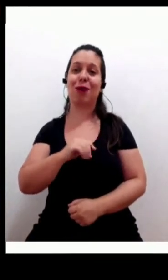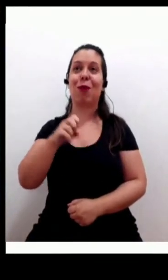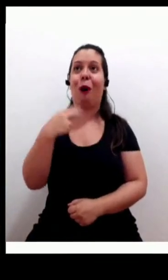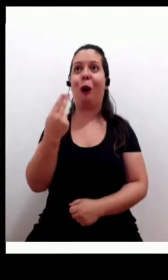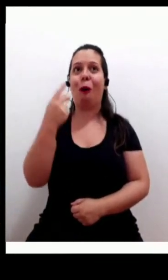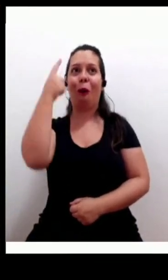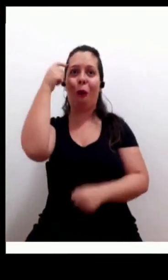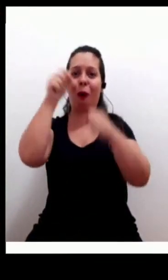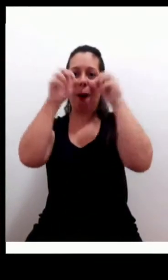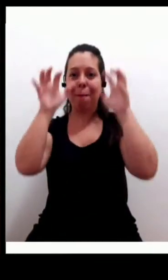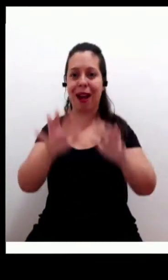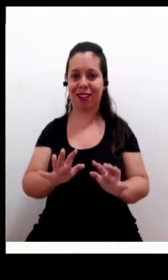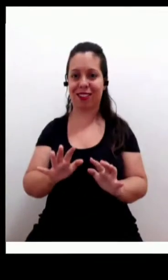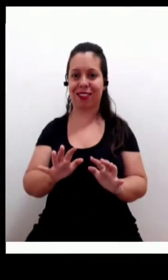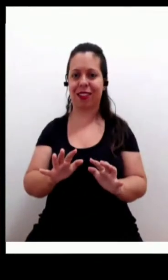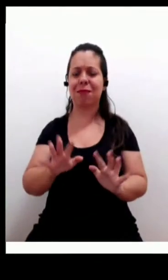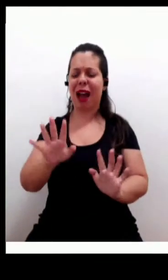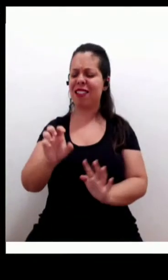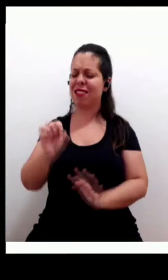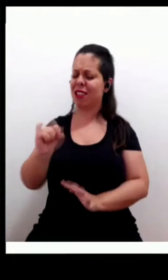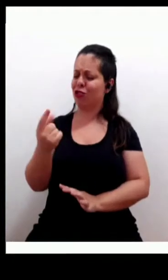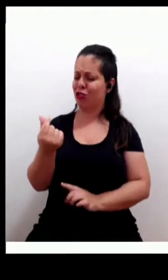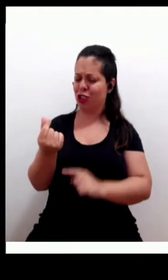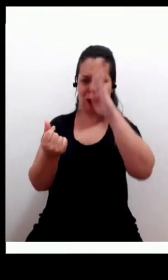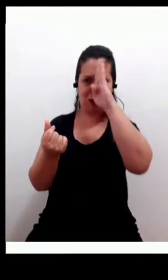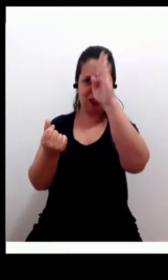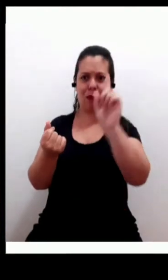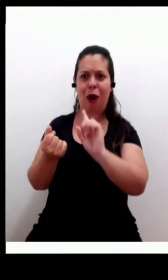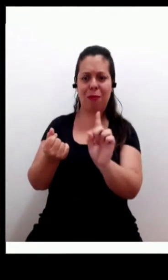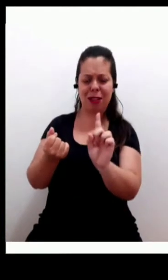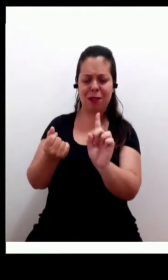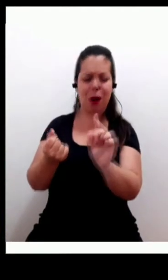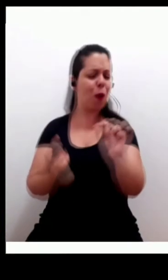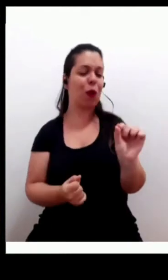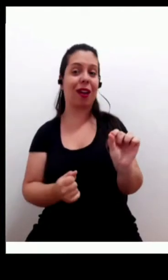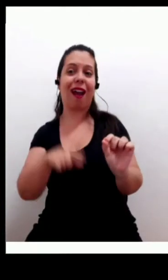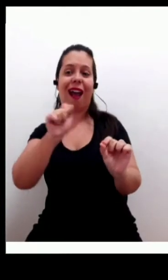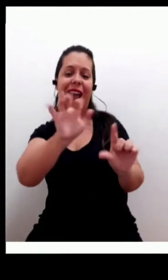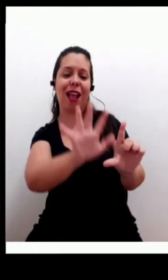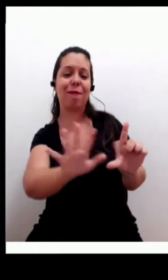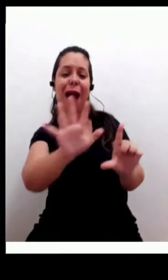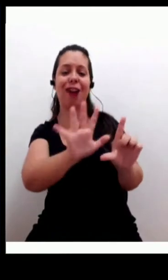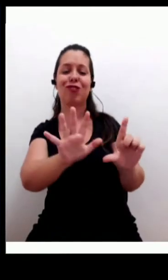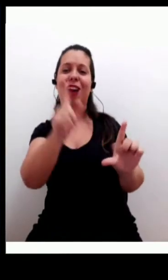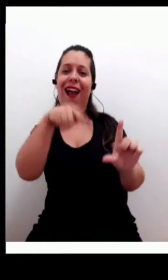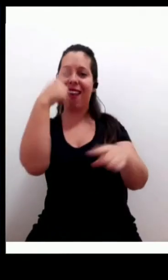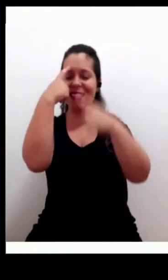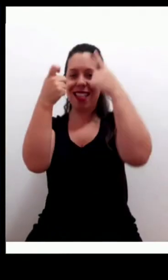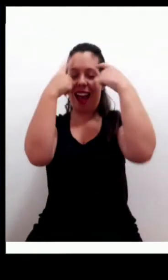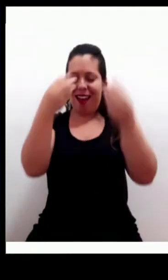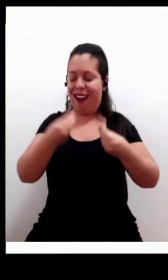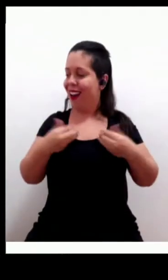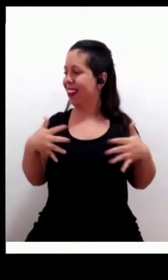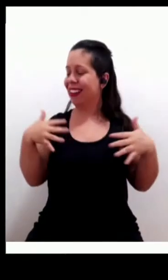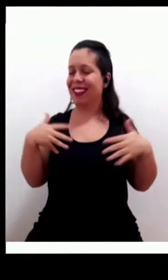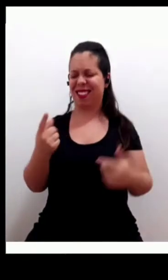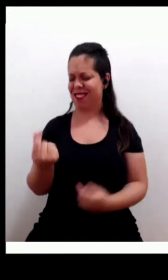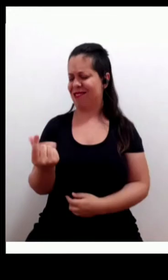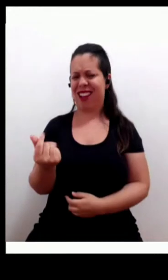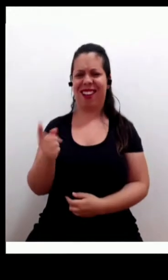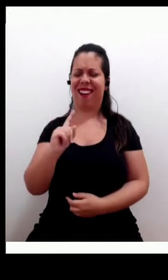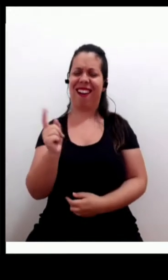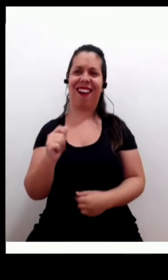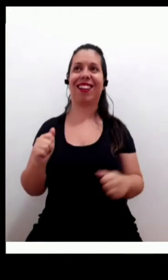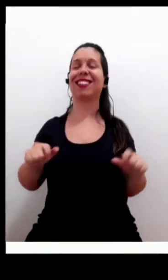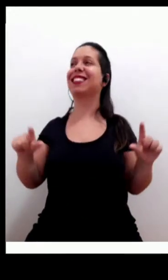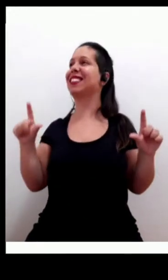drive movies, what does? It's images and ideas that excite us, not money or showbiz. But